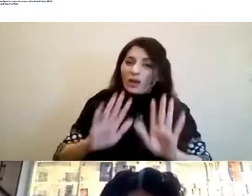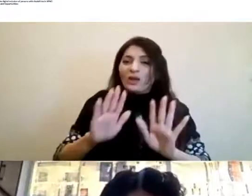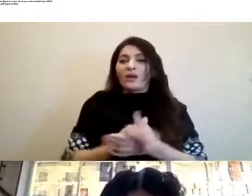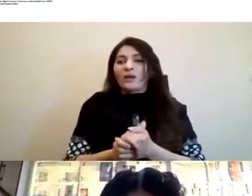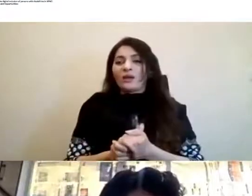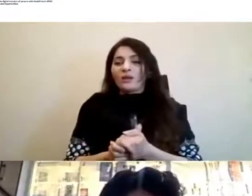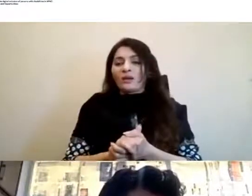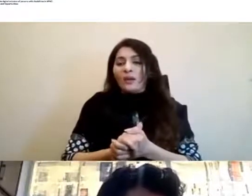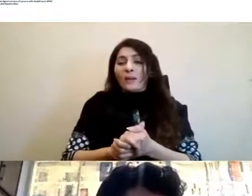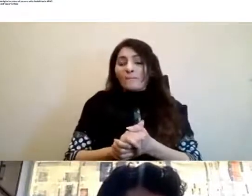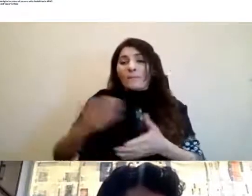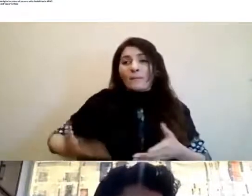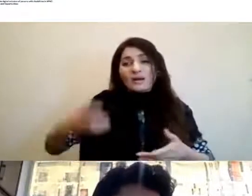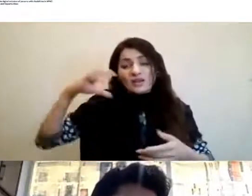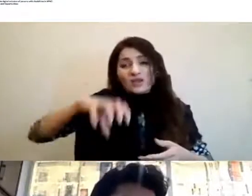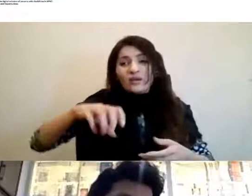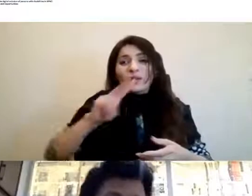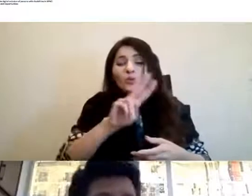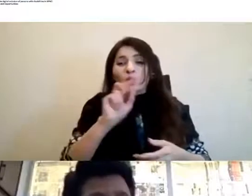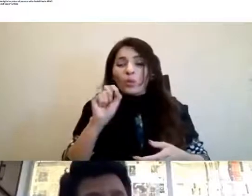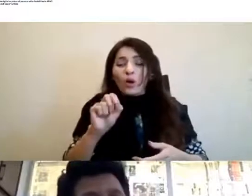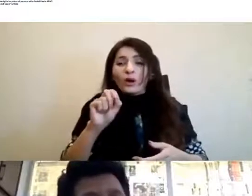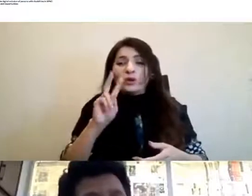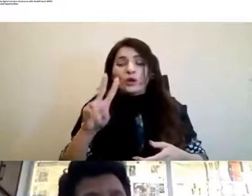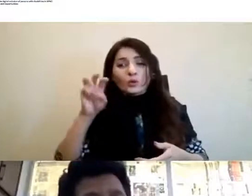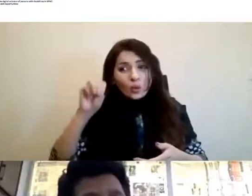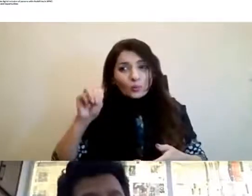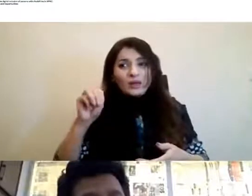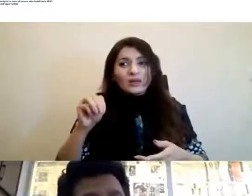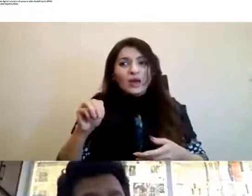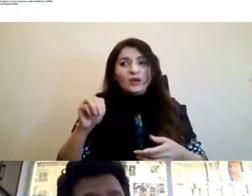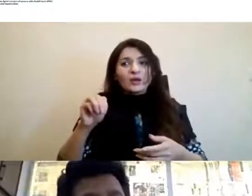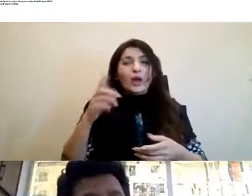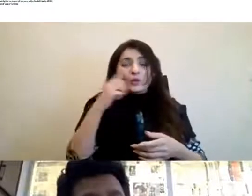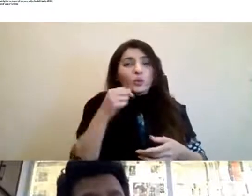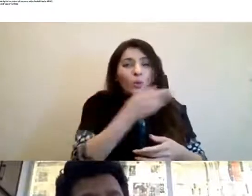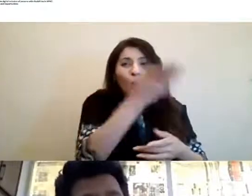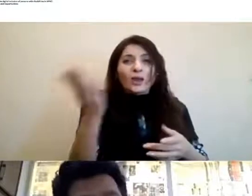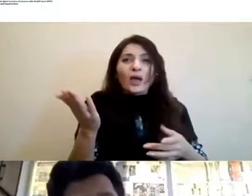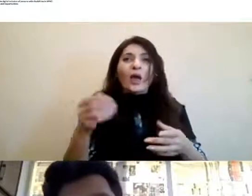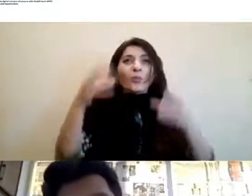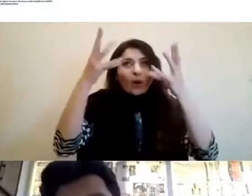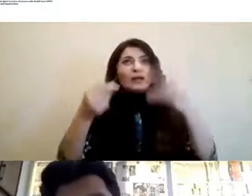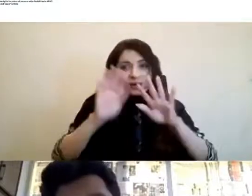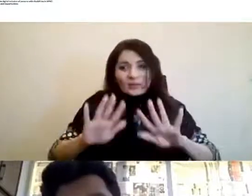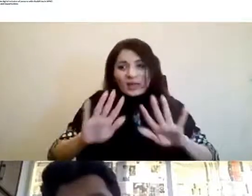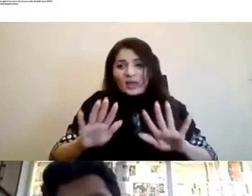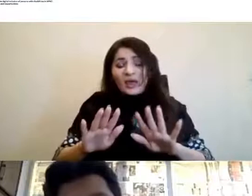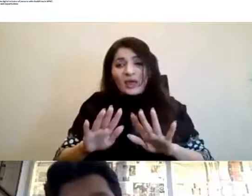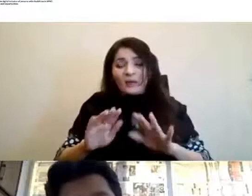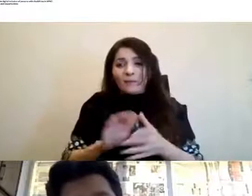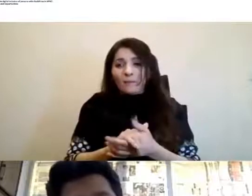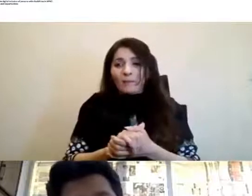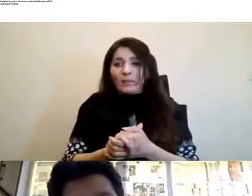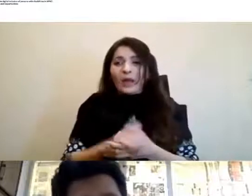million people. It's intensive database. So, and we saw we already able to innovate some